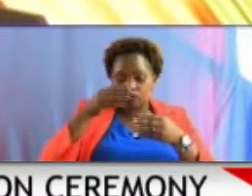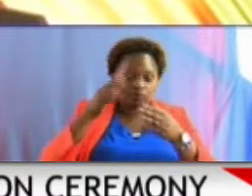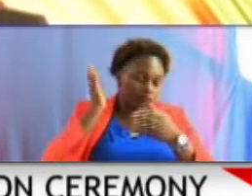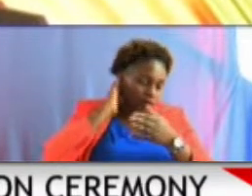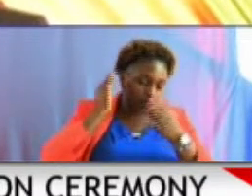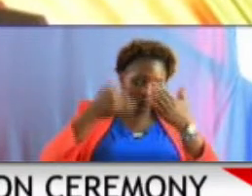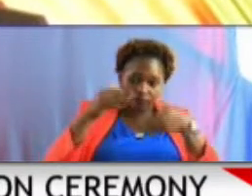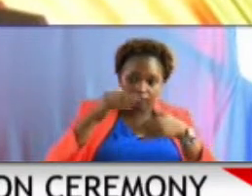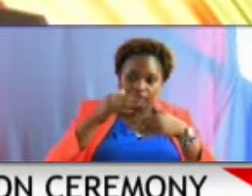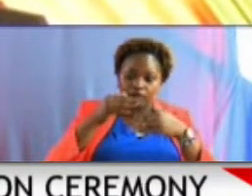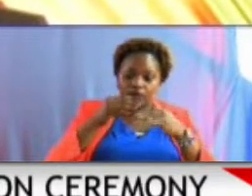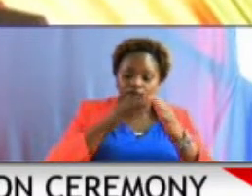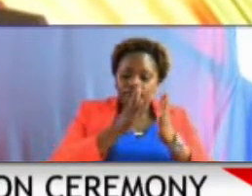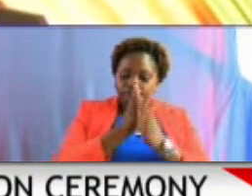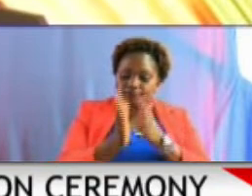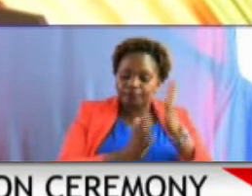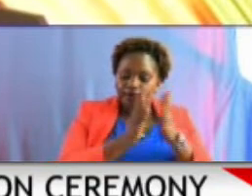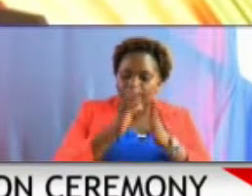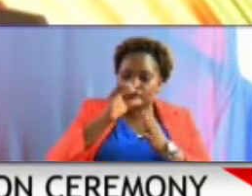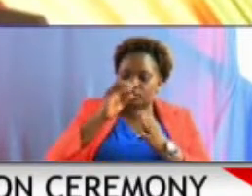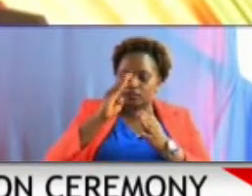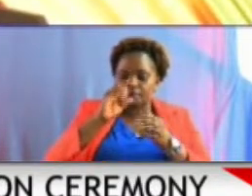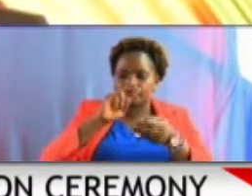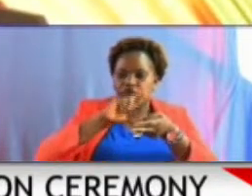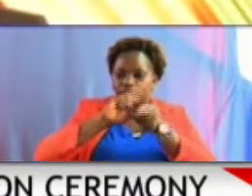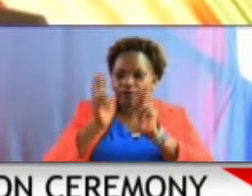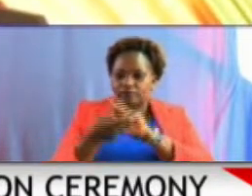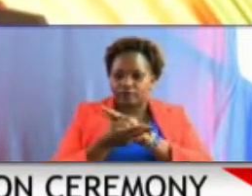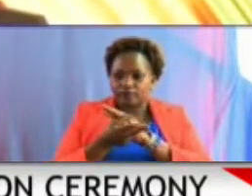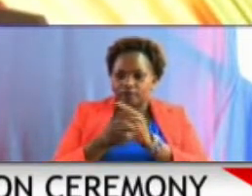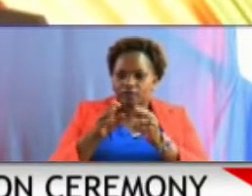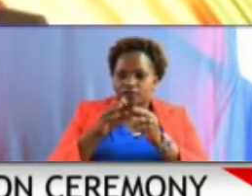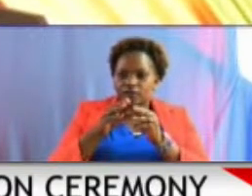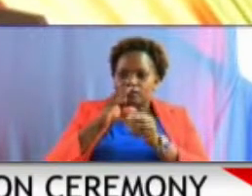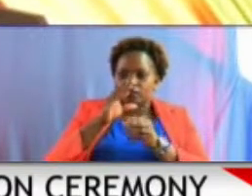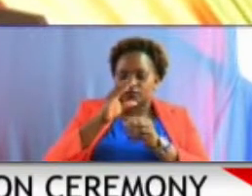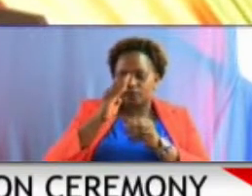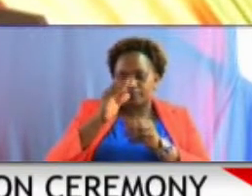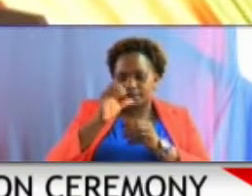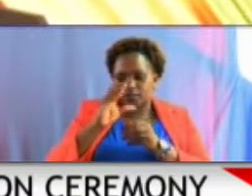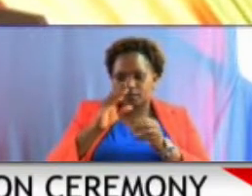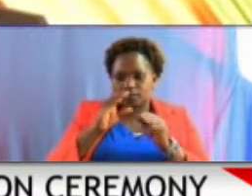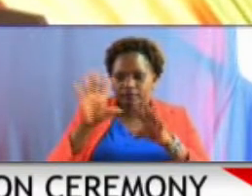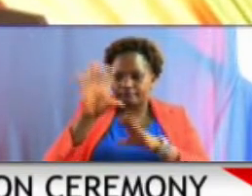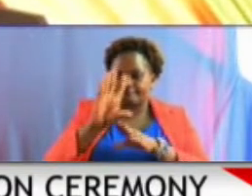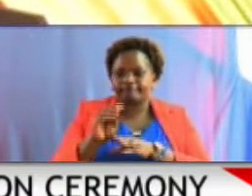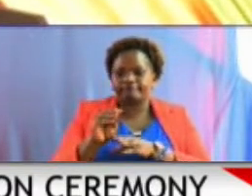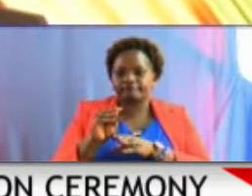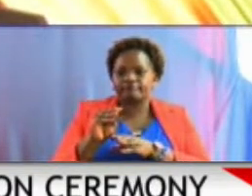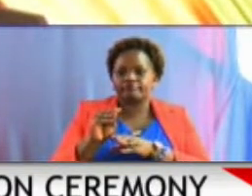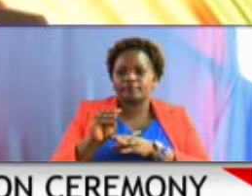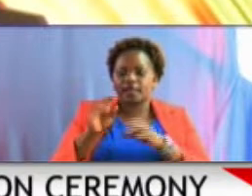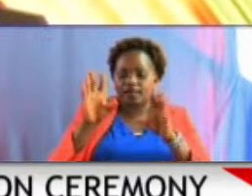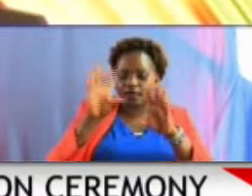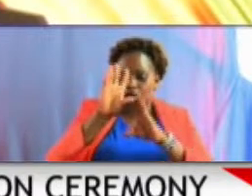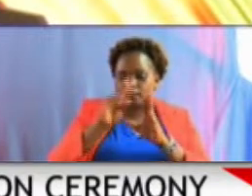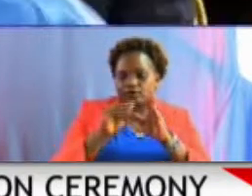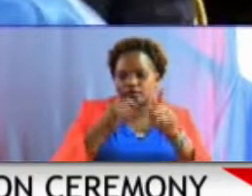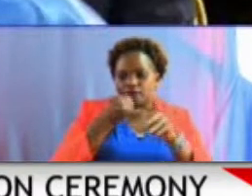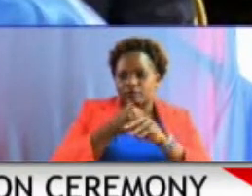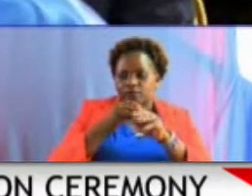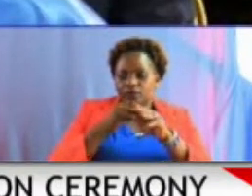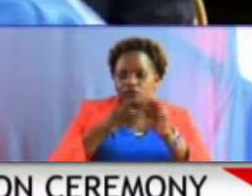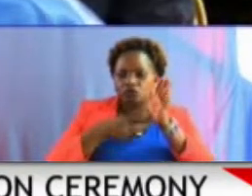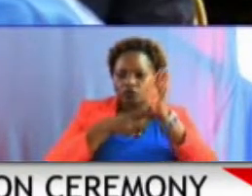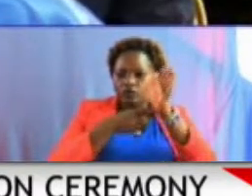preparing for the CBC reforms in line with the competency-based assessment framework and respective curriculum designs. I